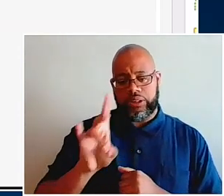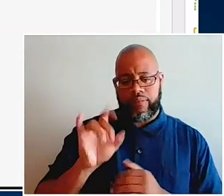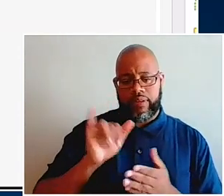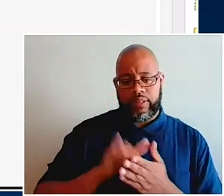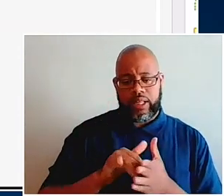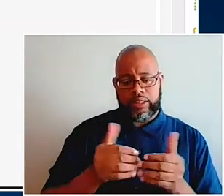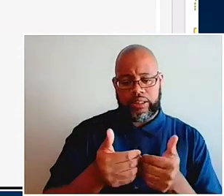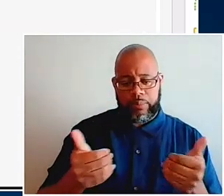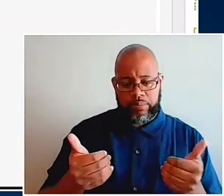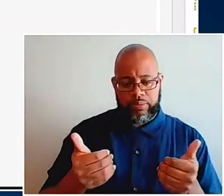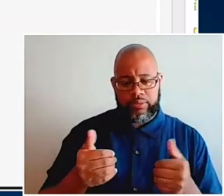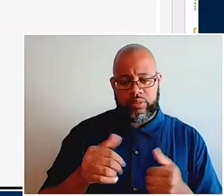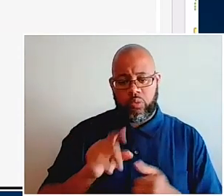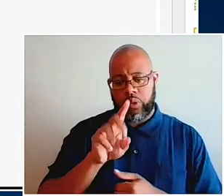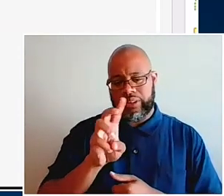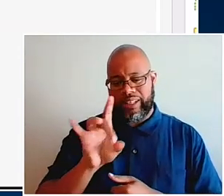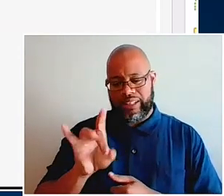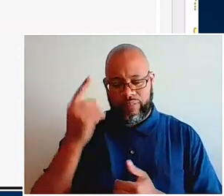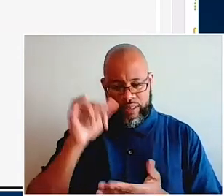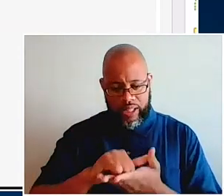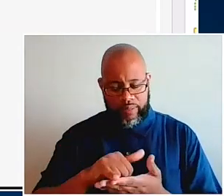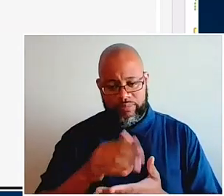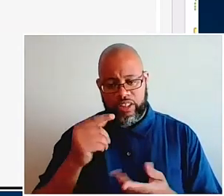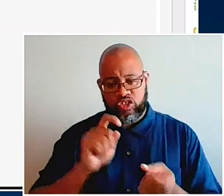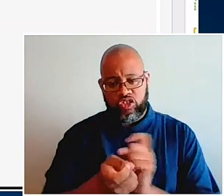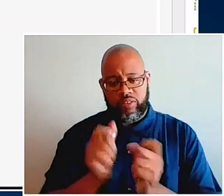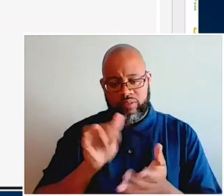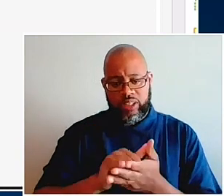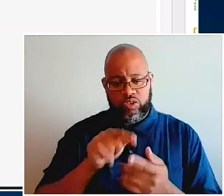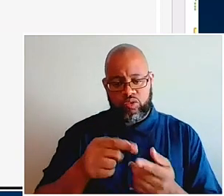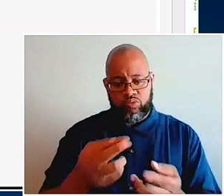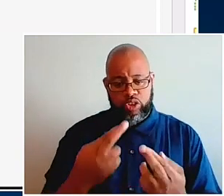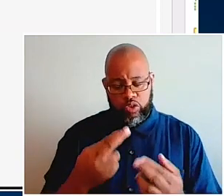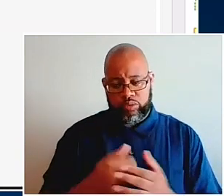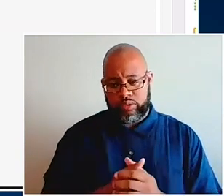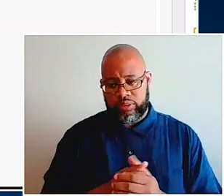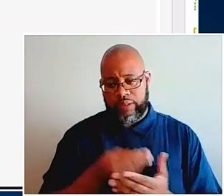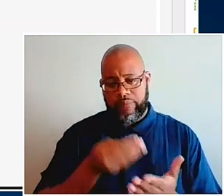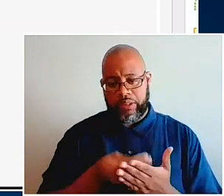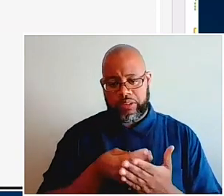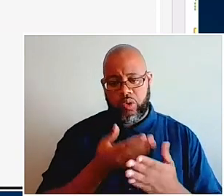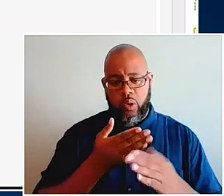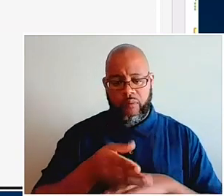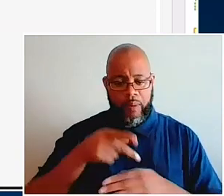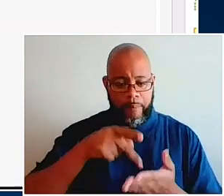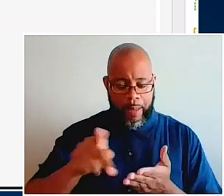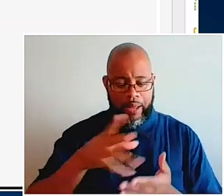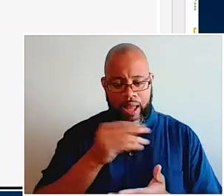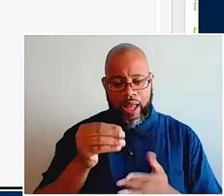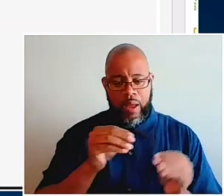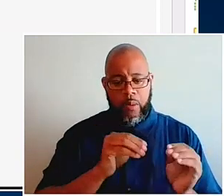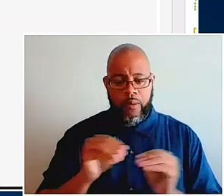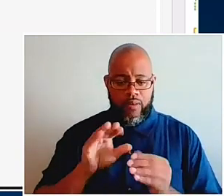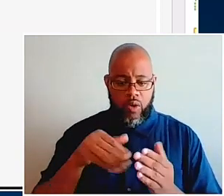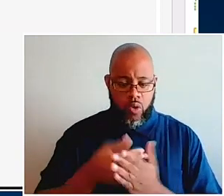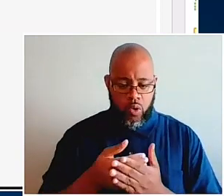We have a new 168 for that, and changing this to returning funds and overpayments, and moving all of